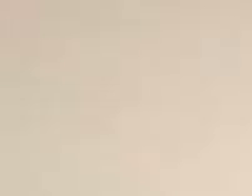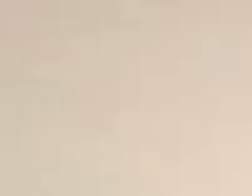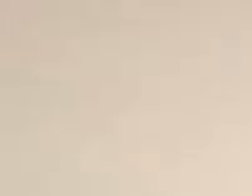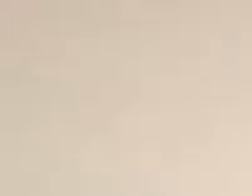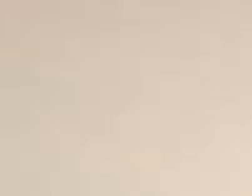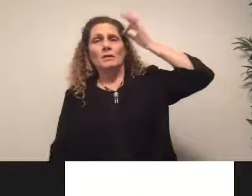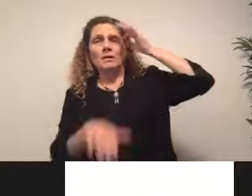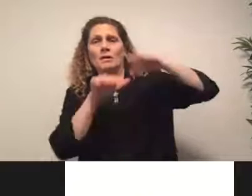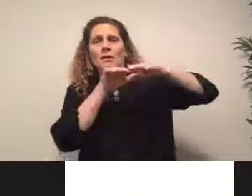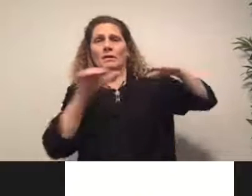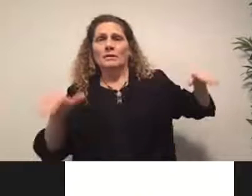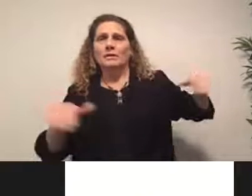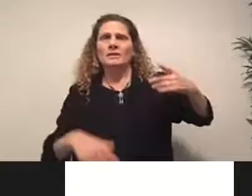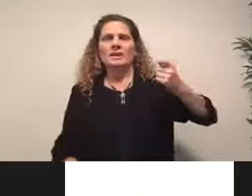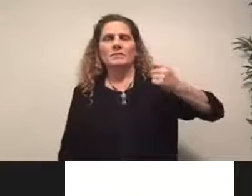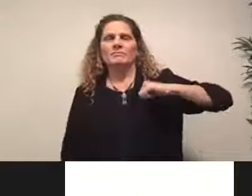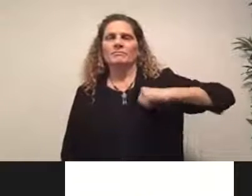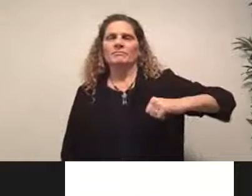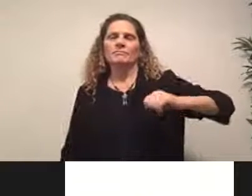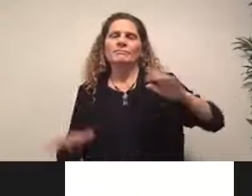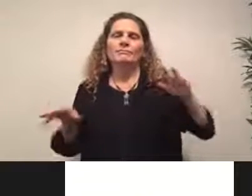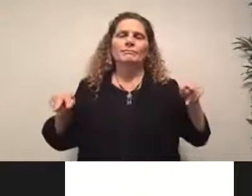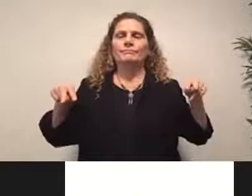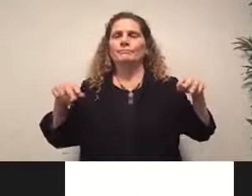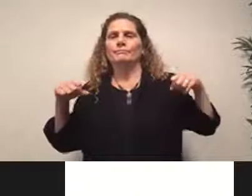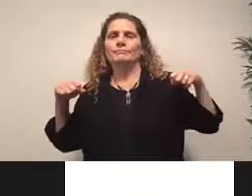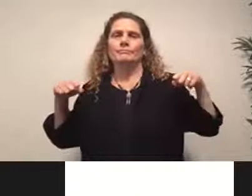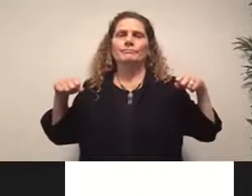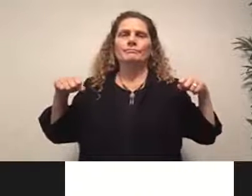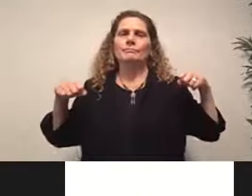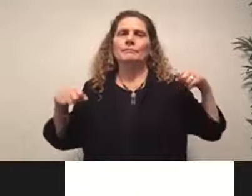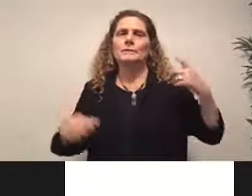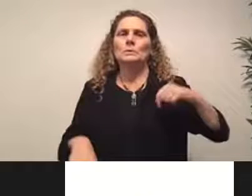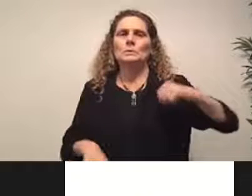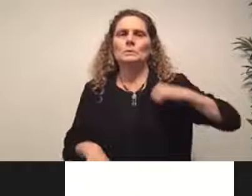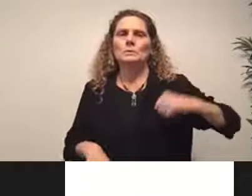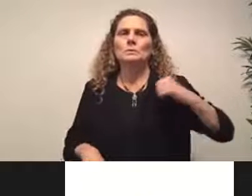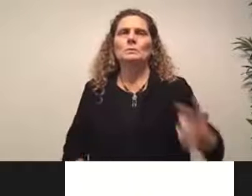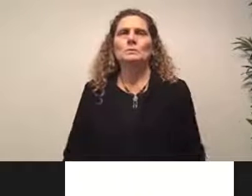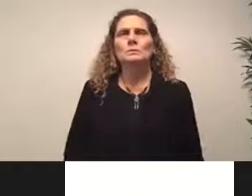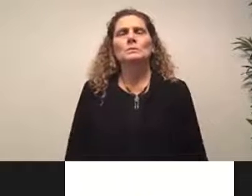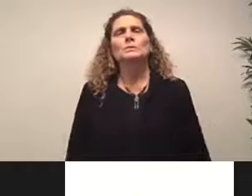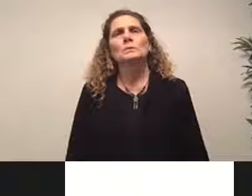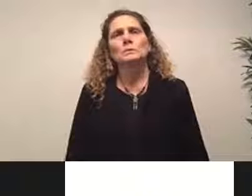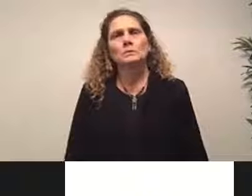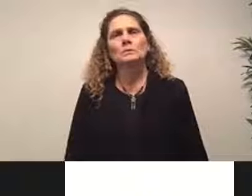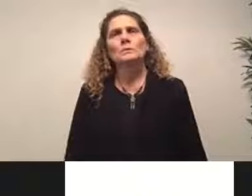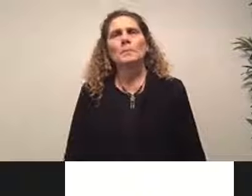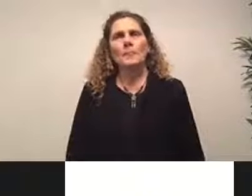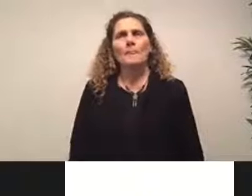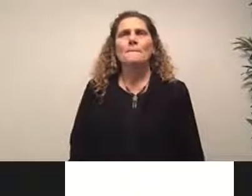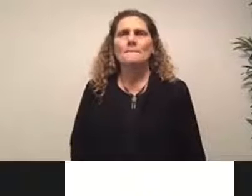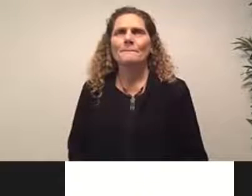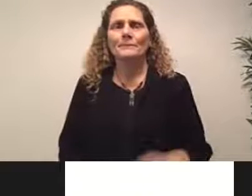really where we're having a positive impact. And it would be a serious mistake for Congress to adjourn before the holidays without addressing